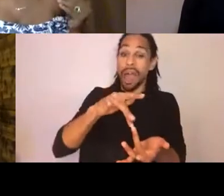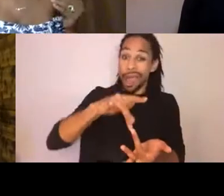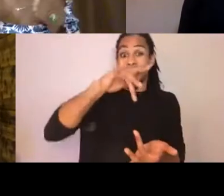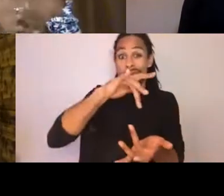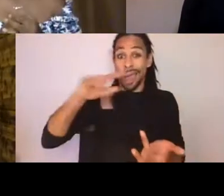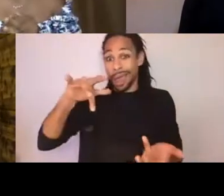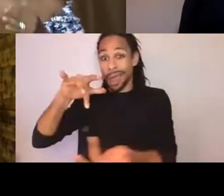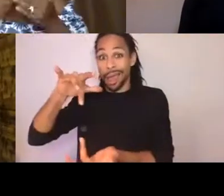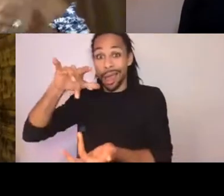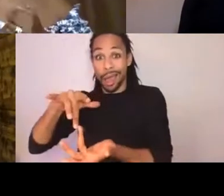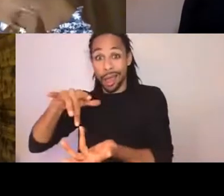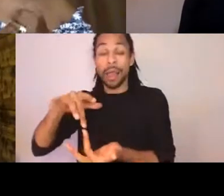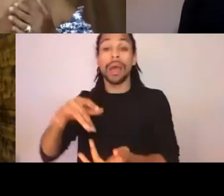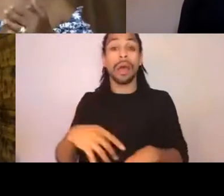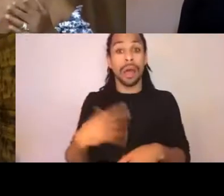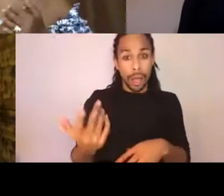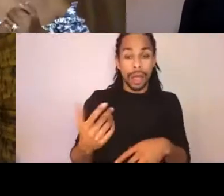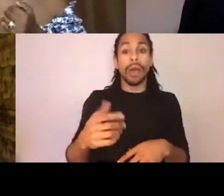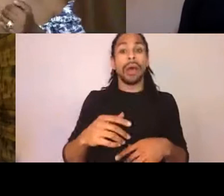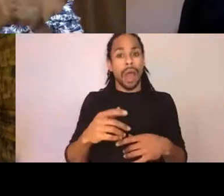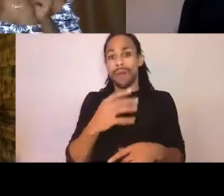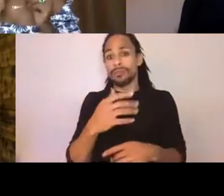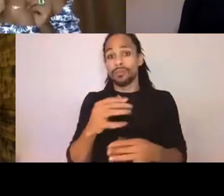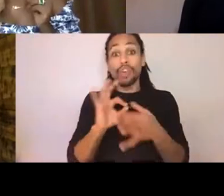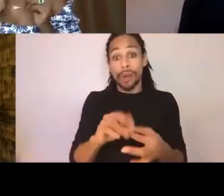be, right? Where equity is only